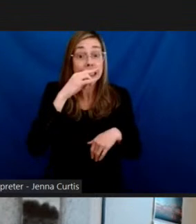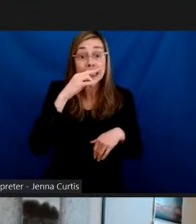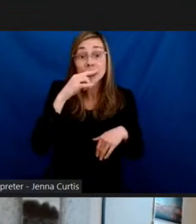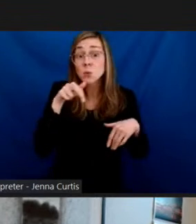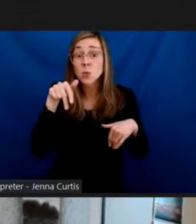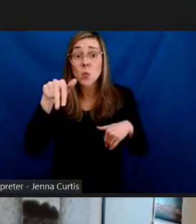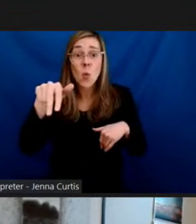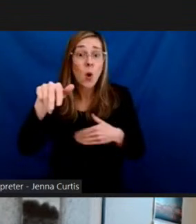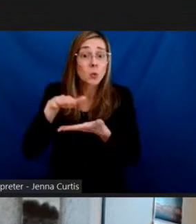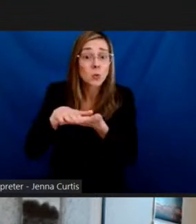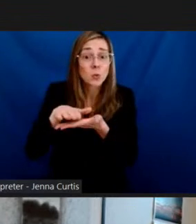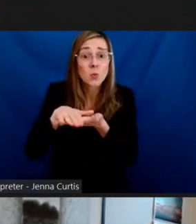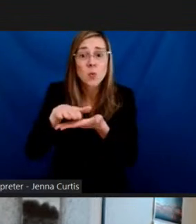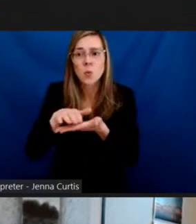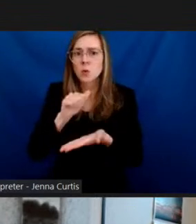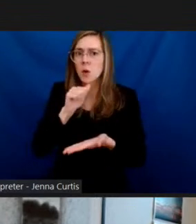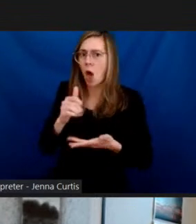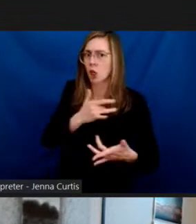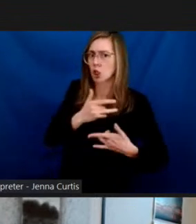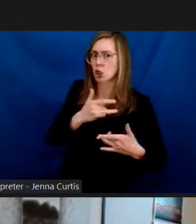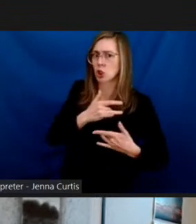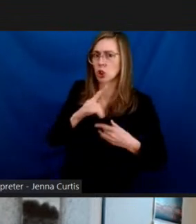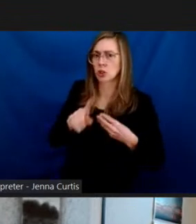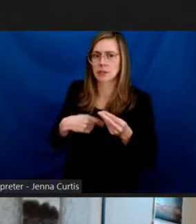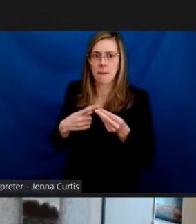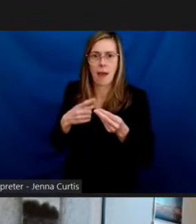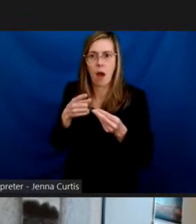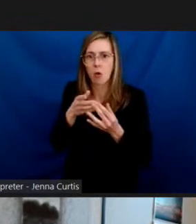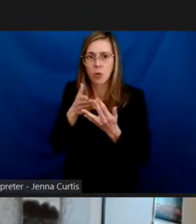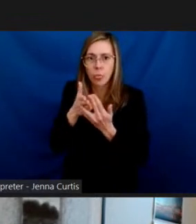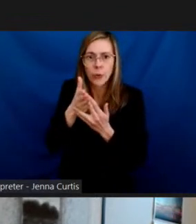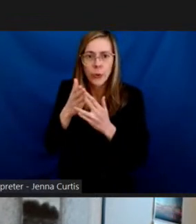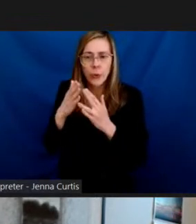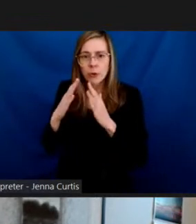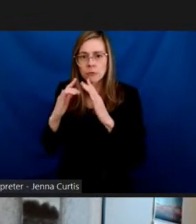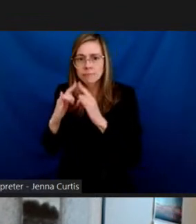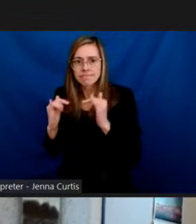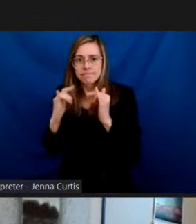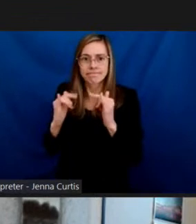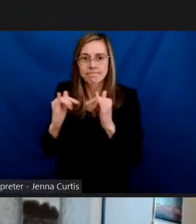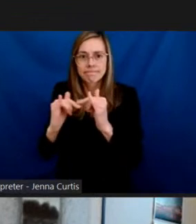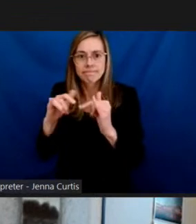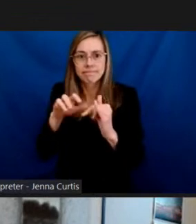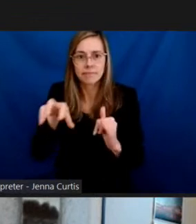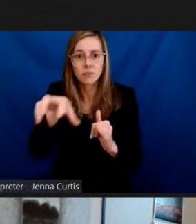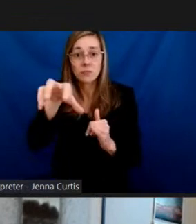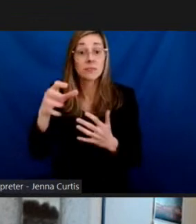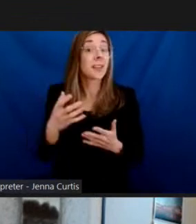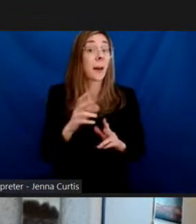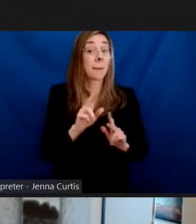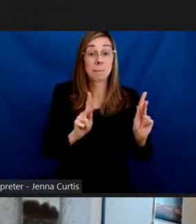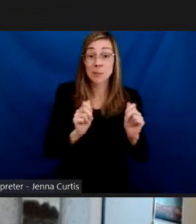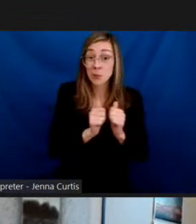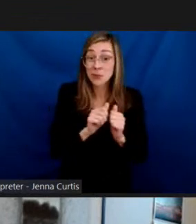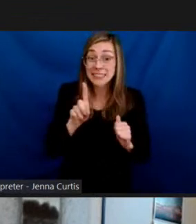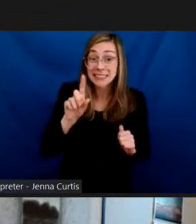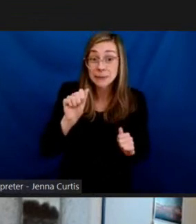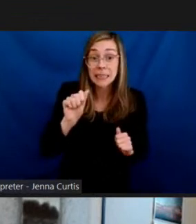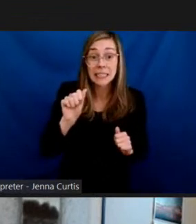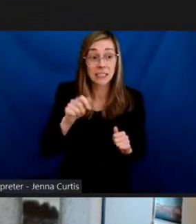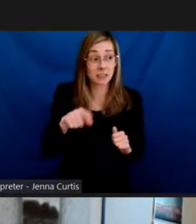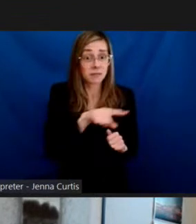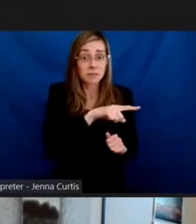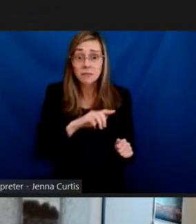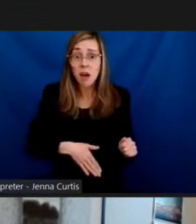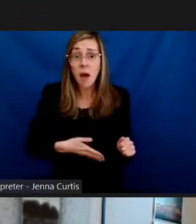school without concerns about walking through a homeless camp. We have people who live with disabilities who are very upset